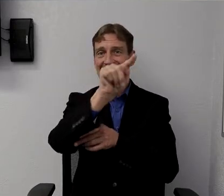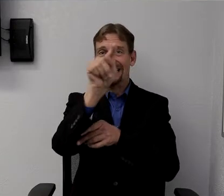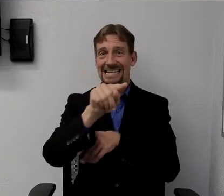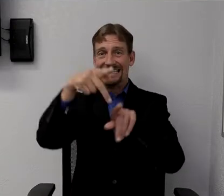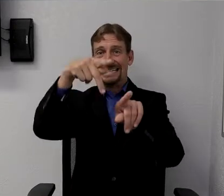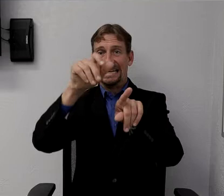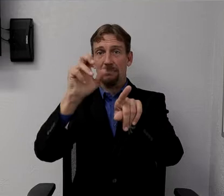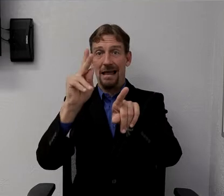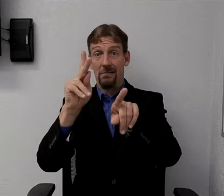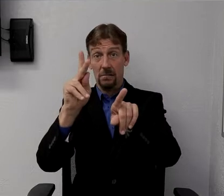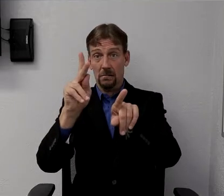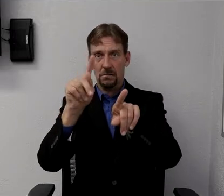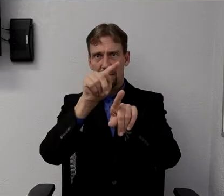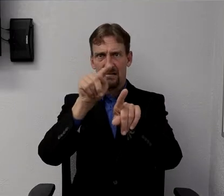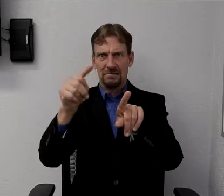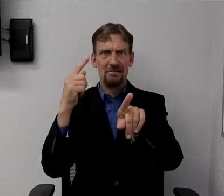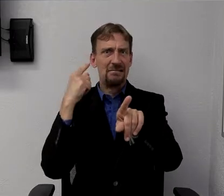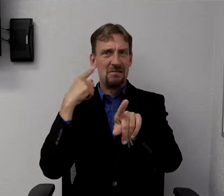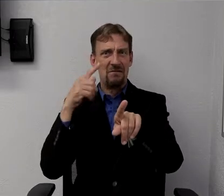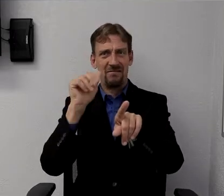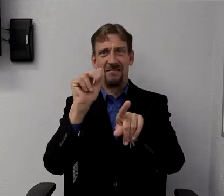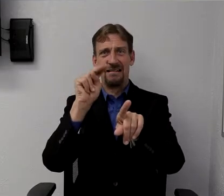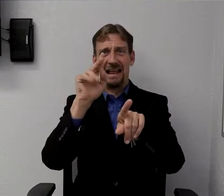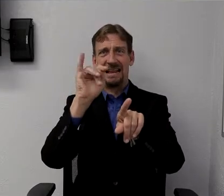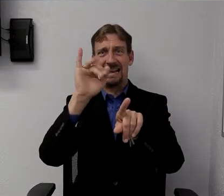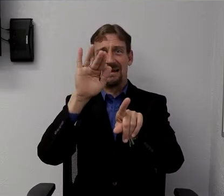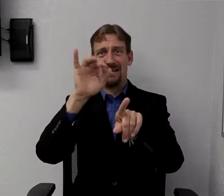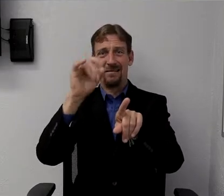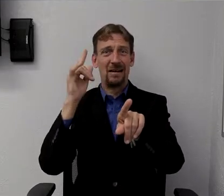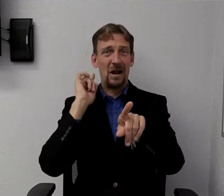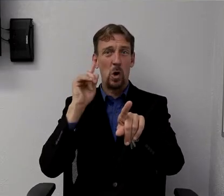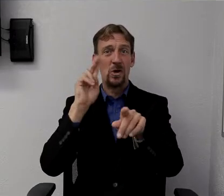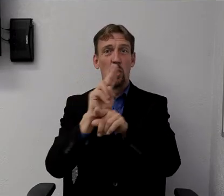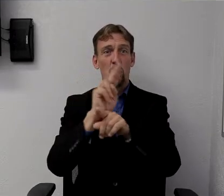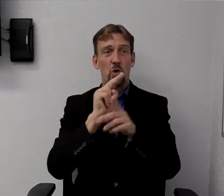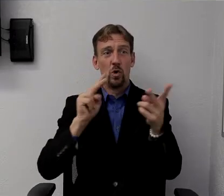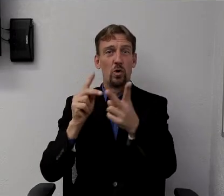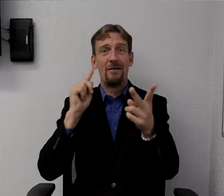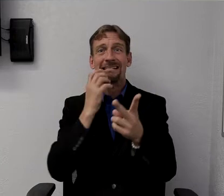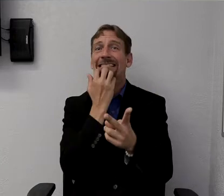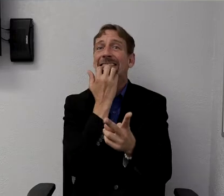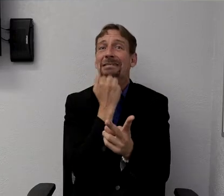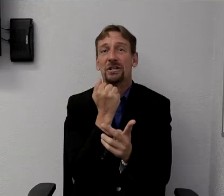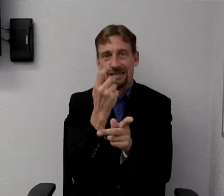Those two drugs together are being used in what they call compassionate care